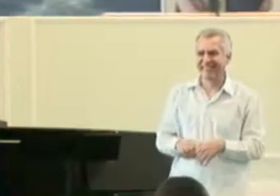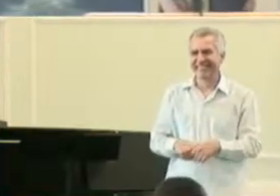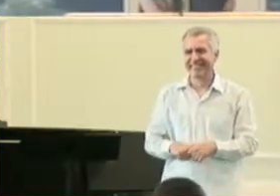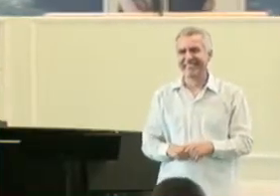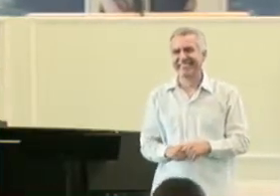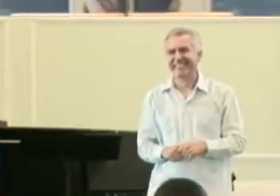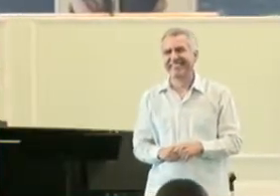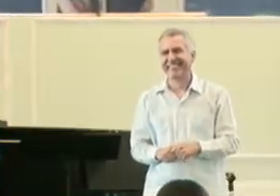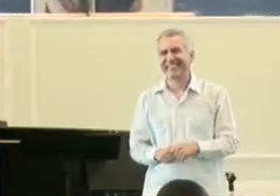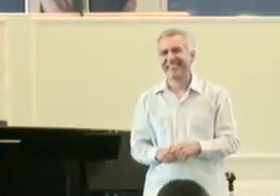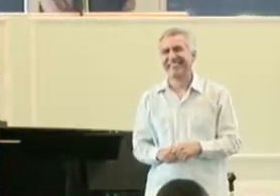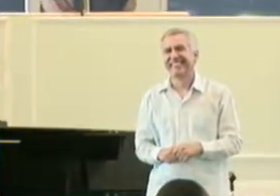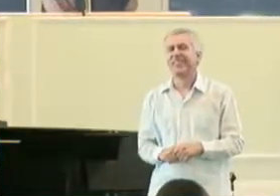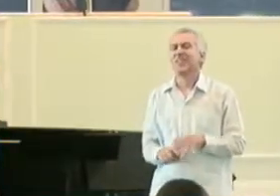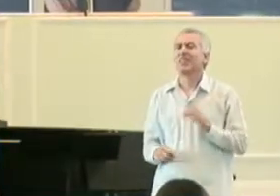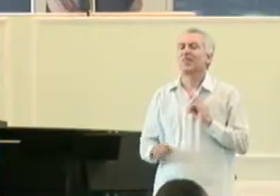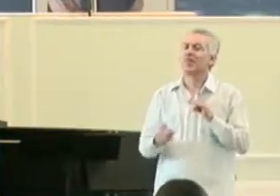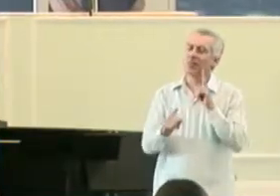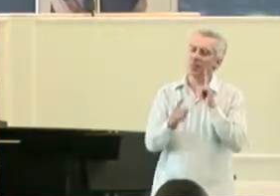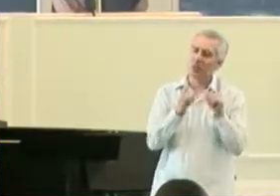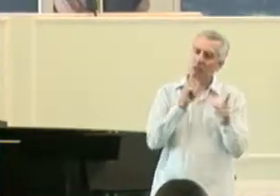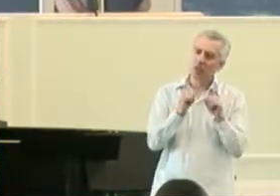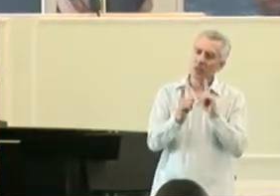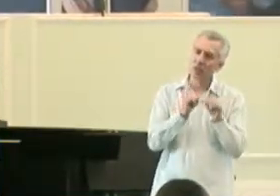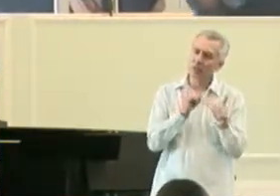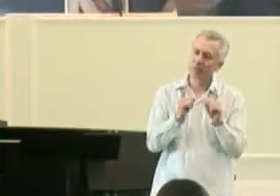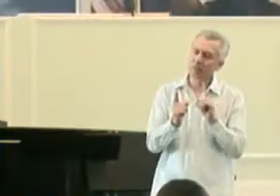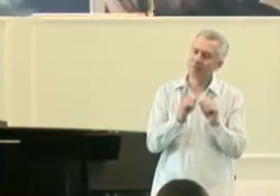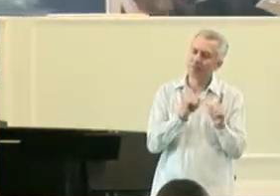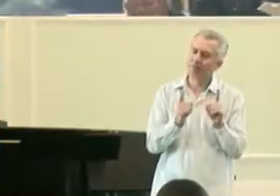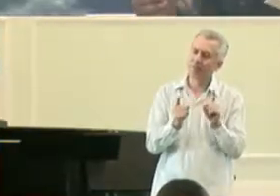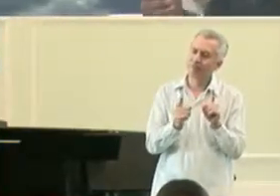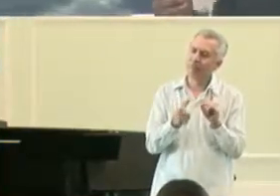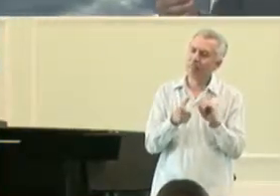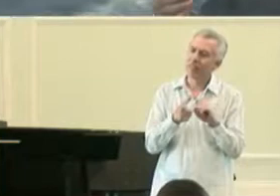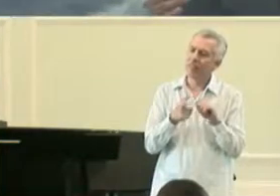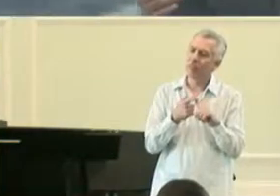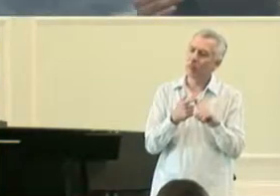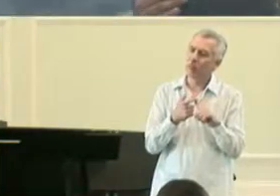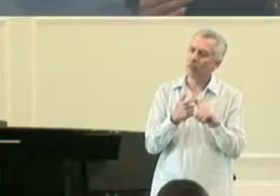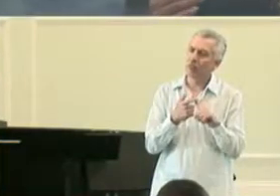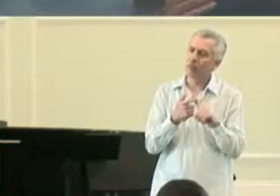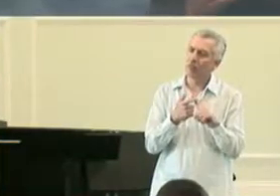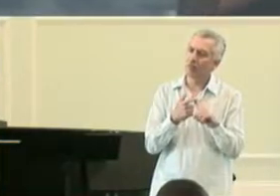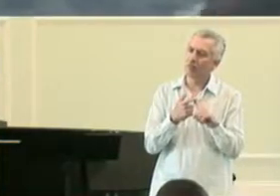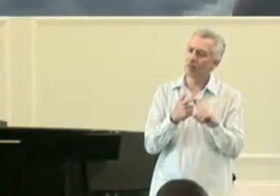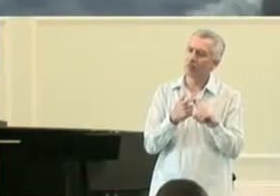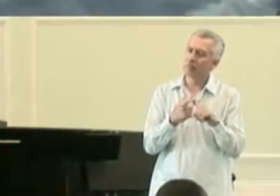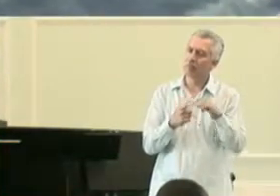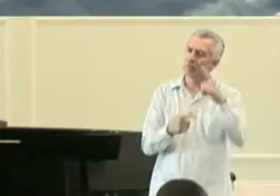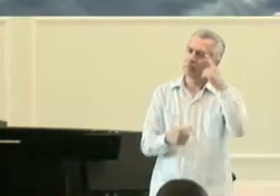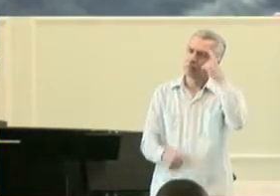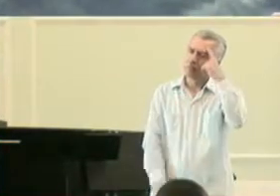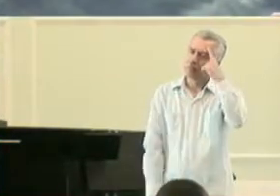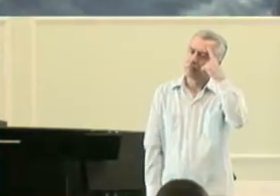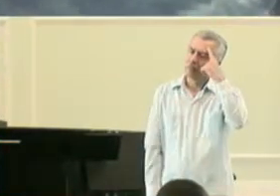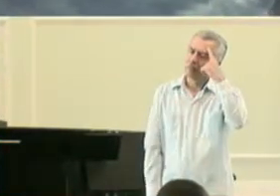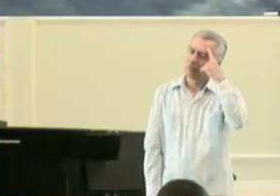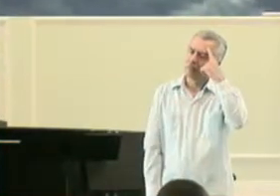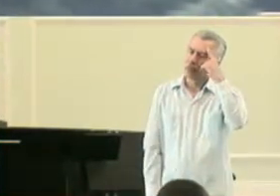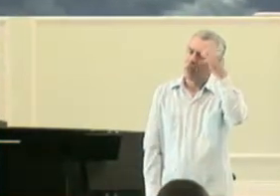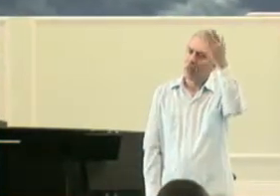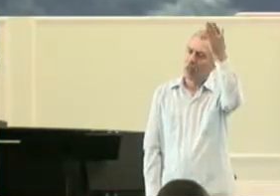So we've been talking, my wife and I, and we came to the conclusion, God has brought us here for